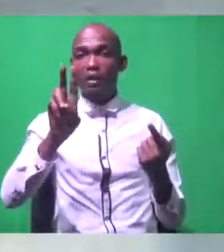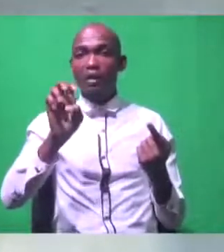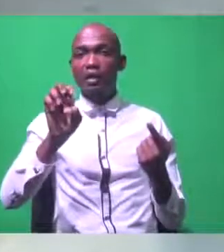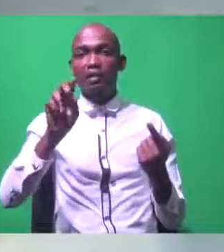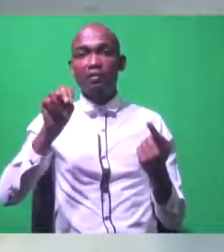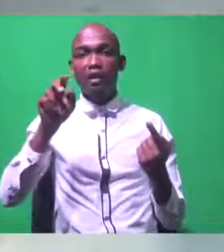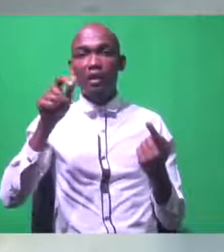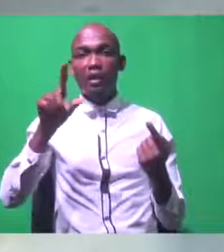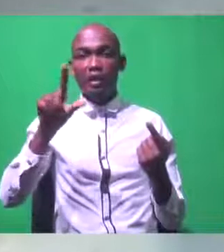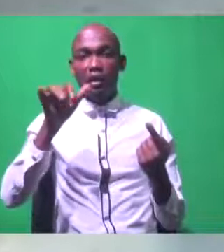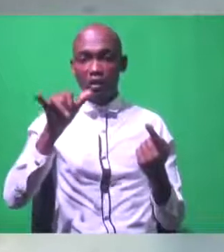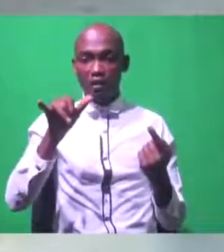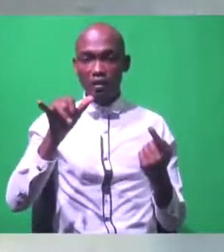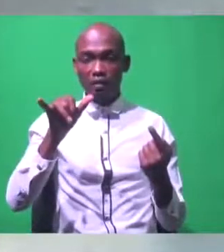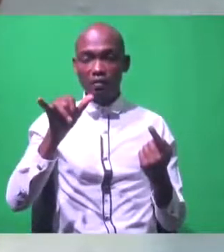was